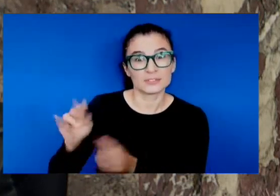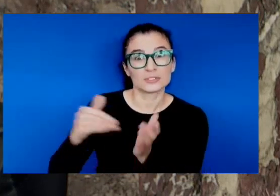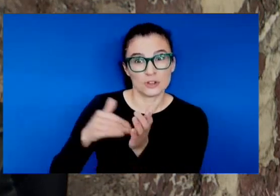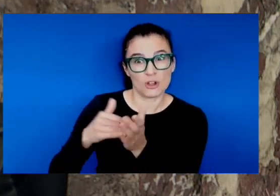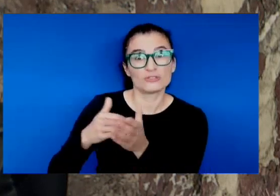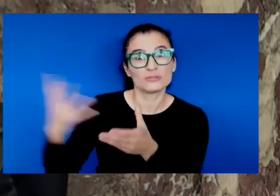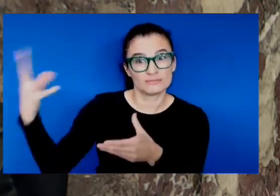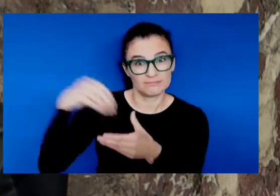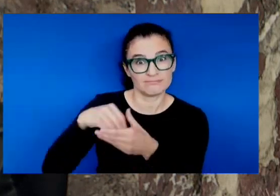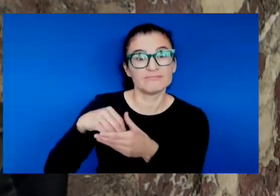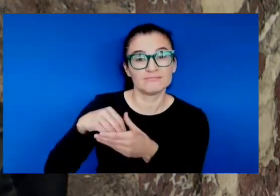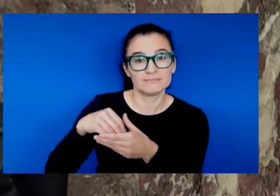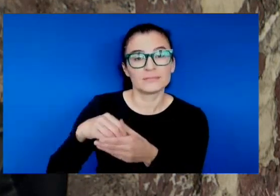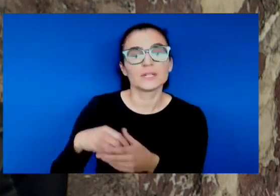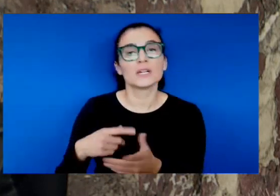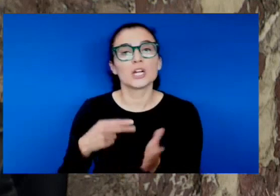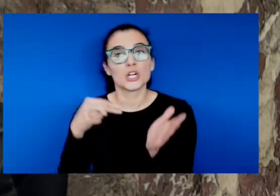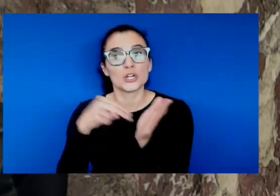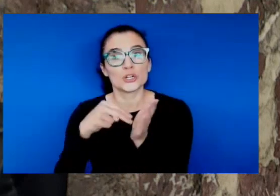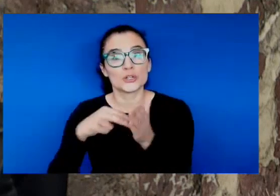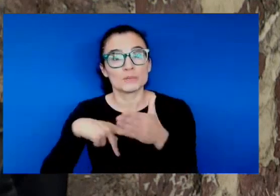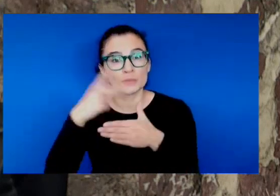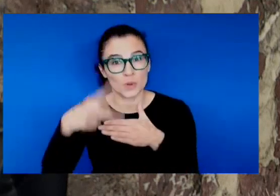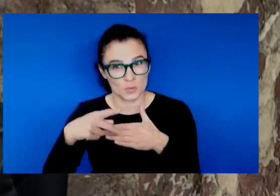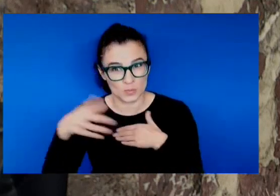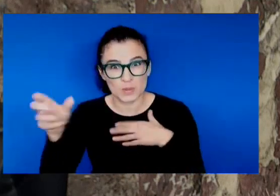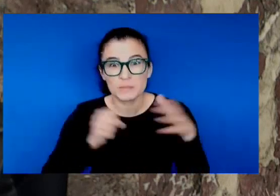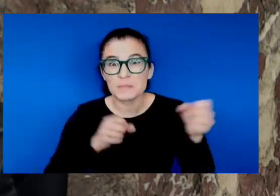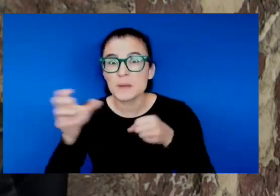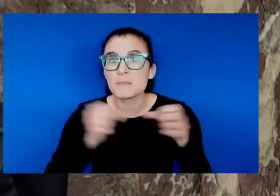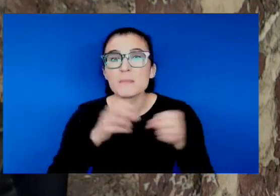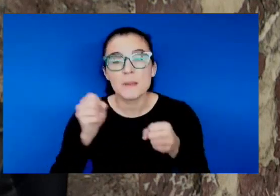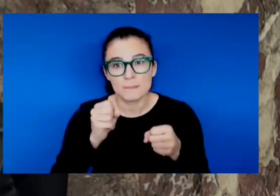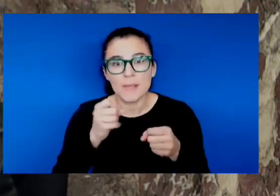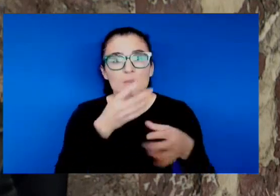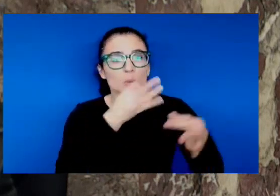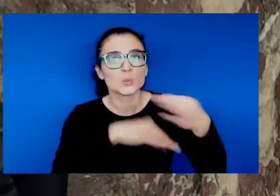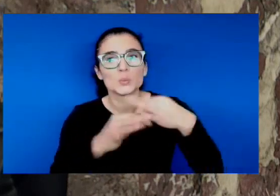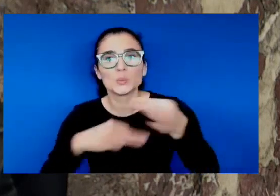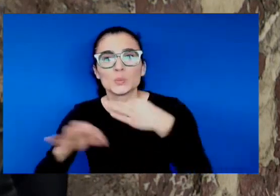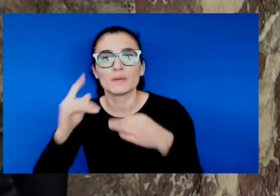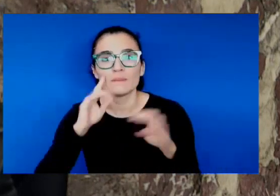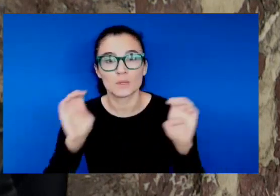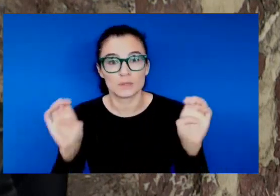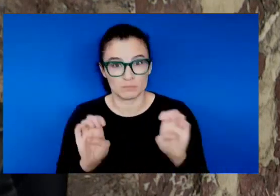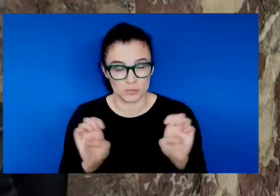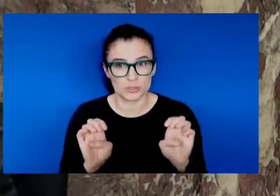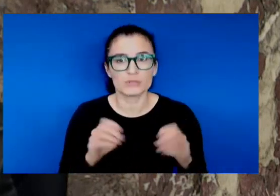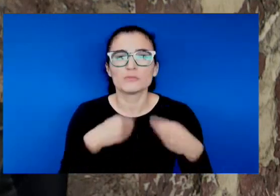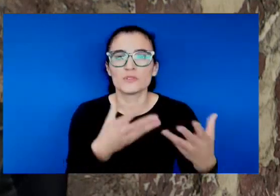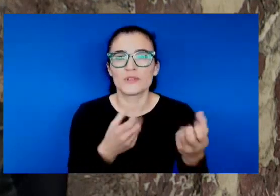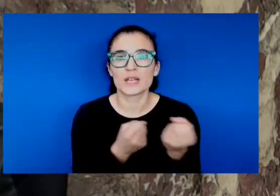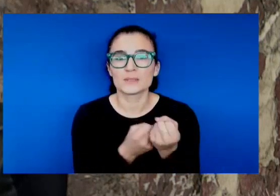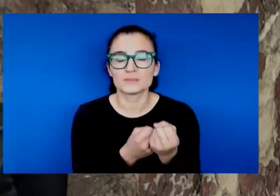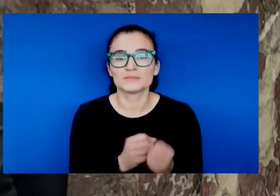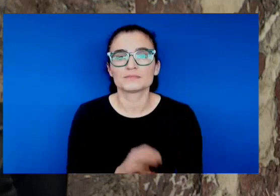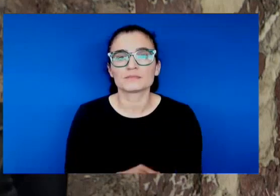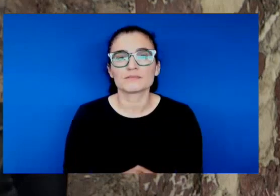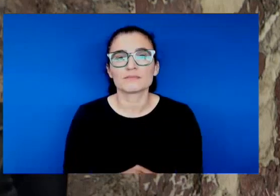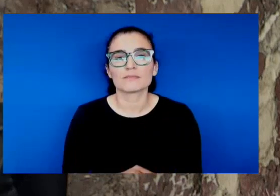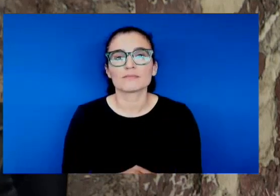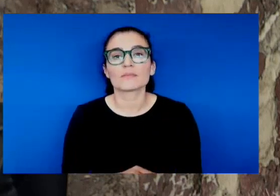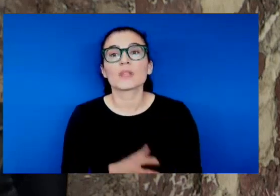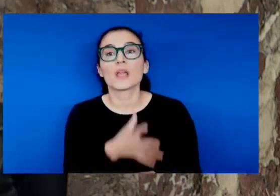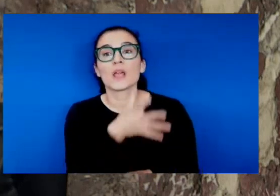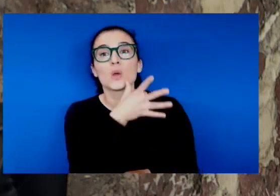investments in the last few weeks with respect to rural retention bonuses in communities such as Williams Lake and others. And we're